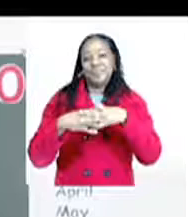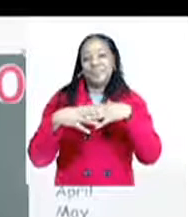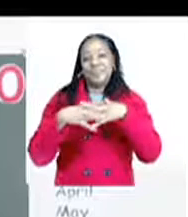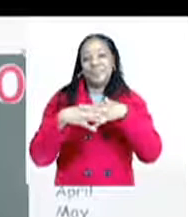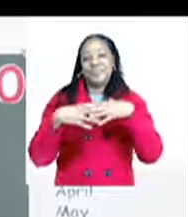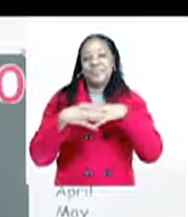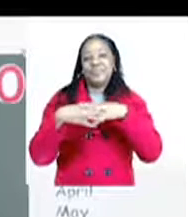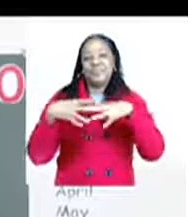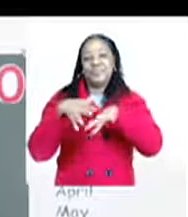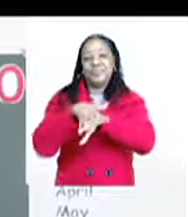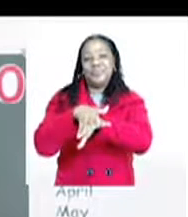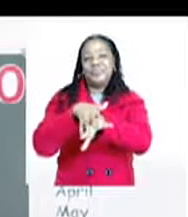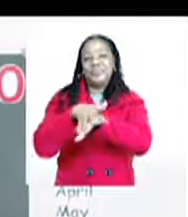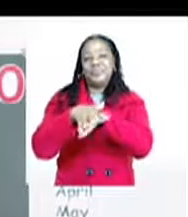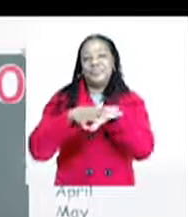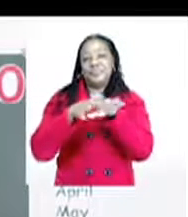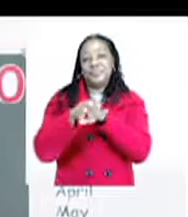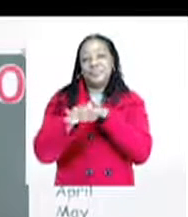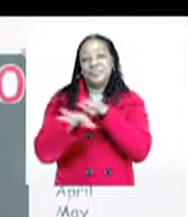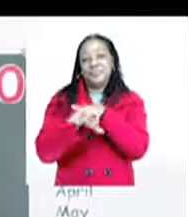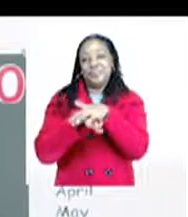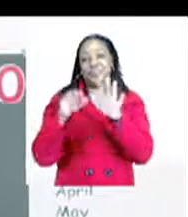mine are clean. We have